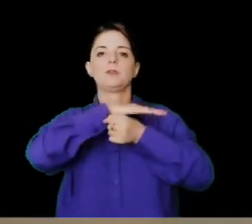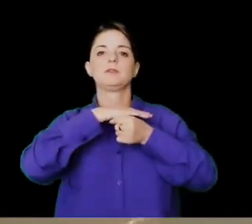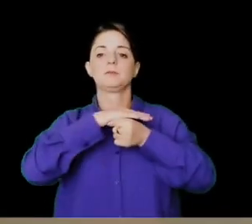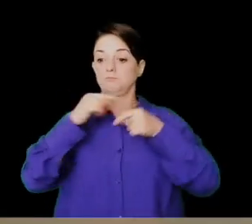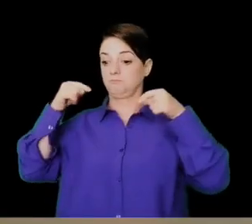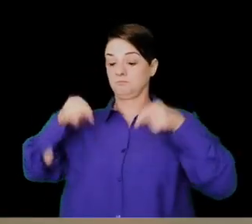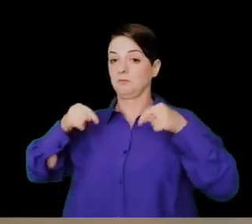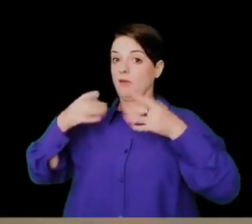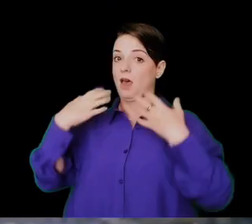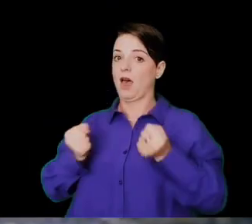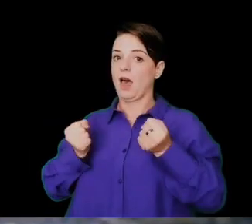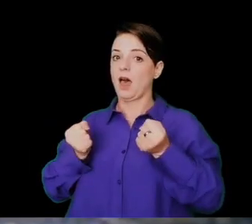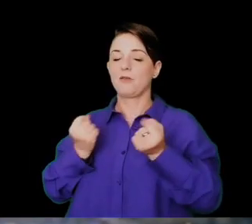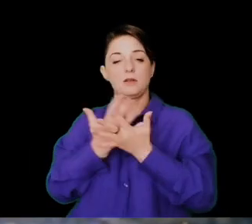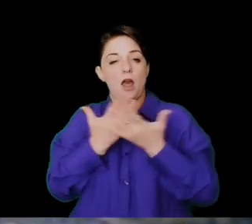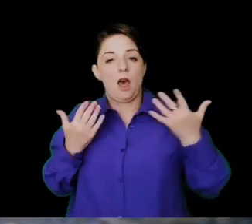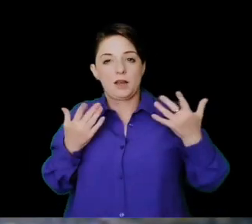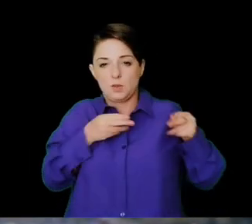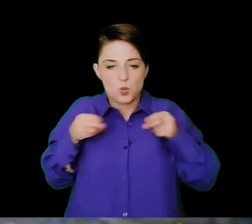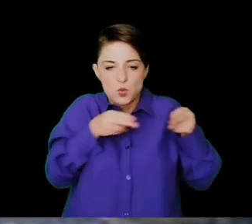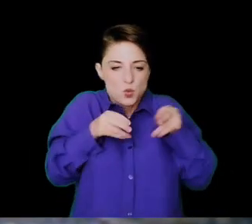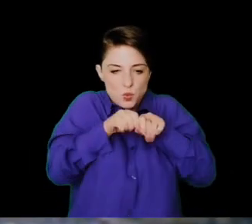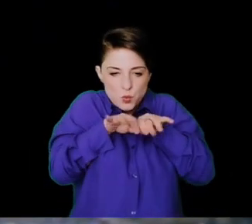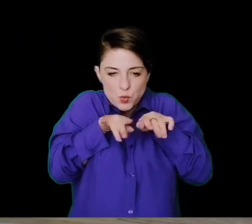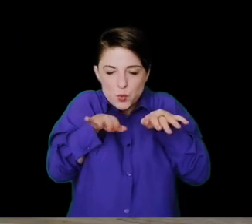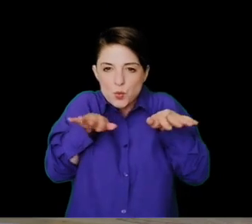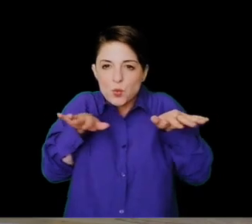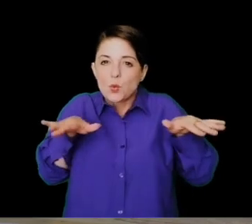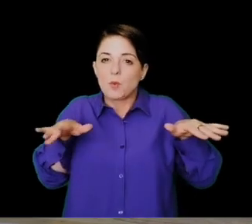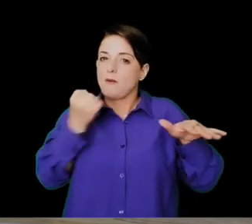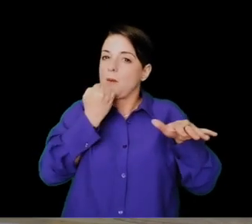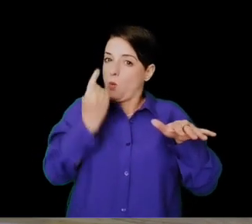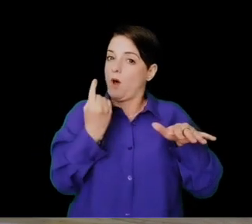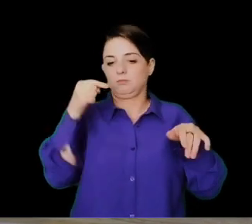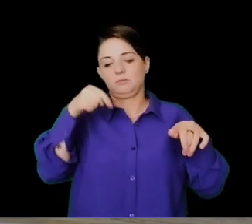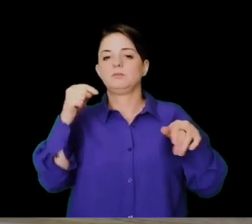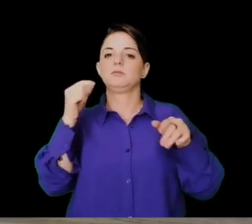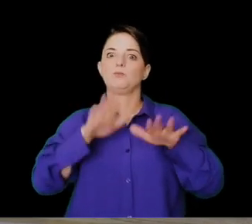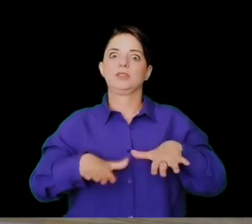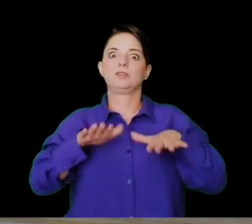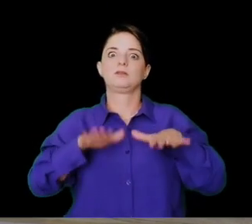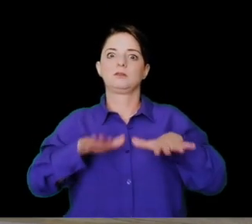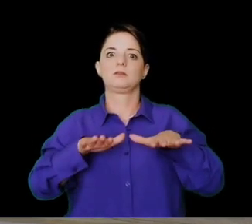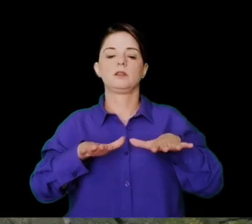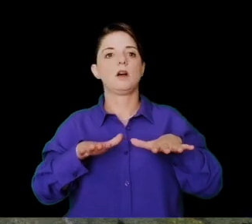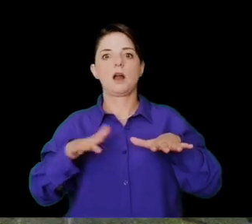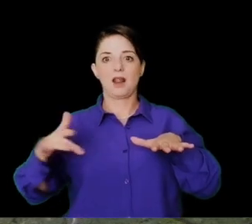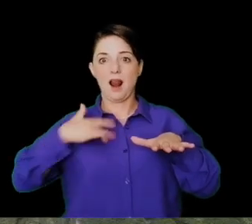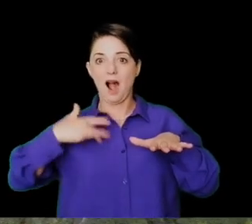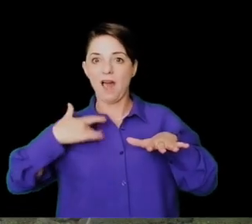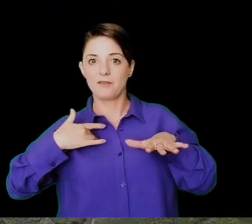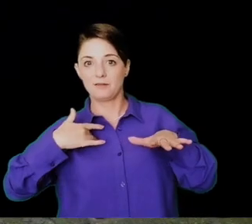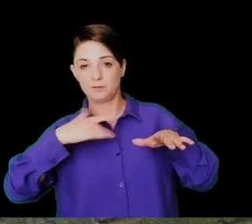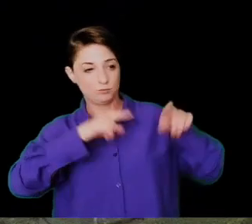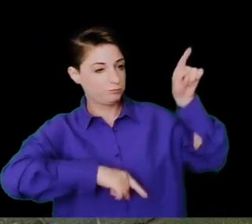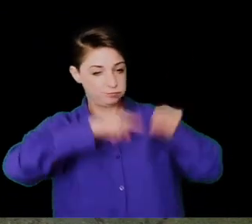region. Here we can find the largest number of small estuaries in the tightest cluster anywhere in Great Britain, and it also has one of the most biodiverse